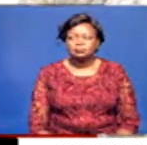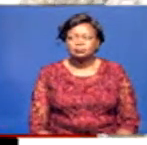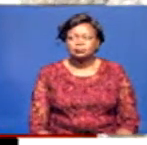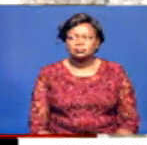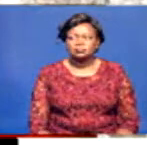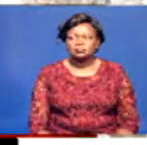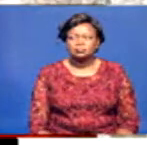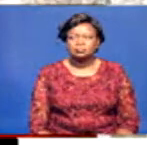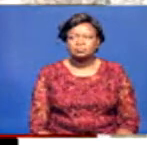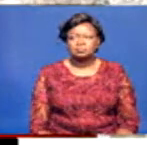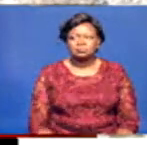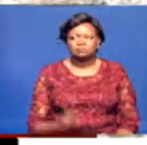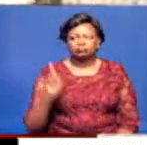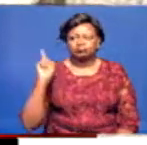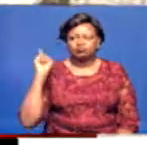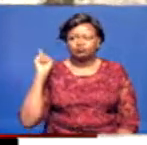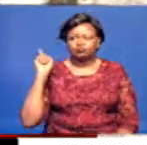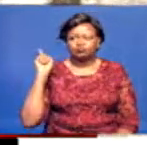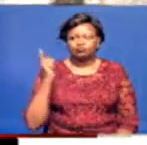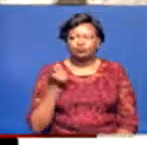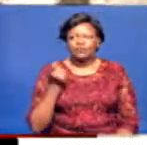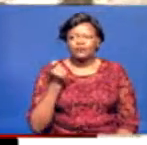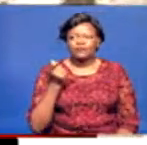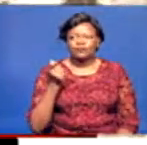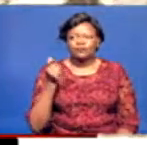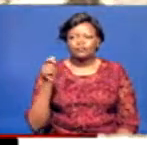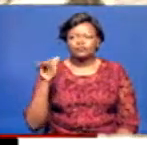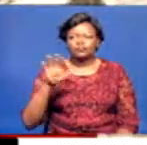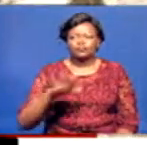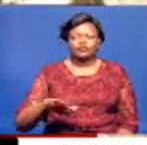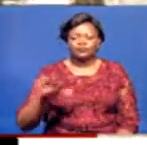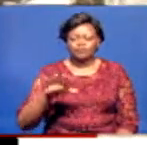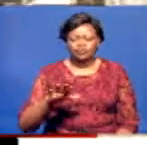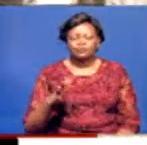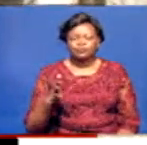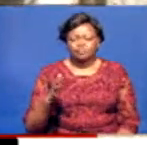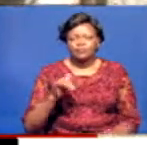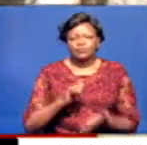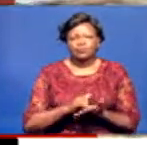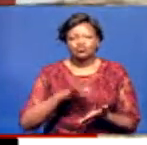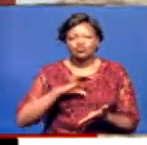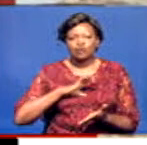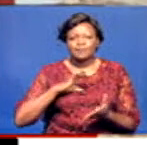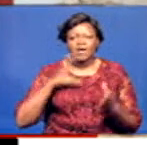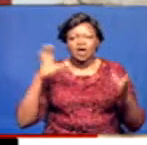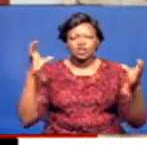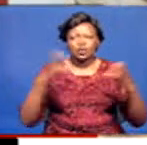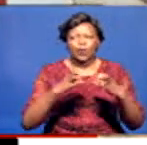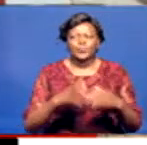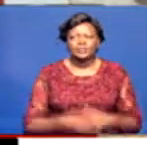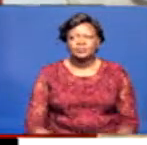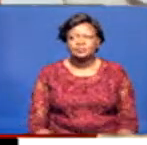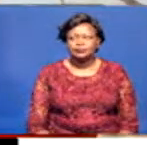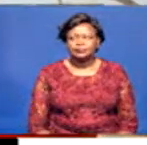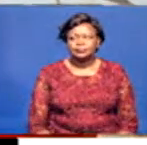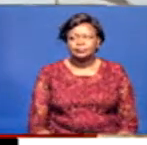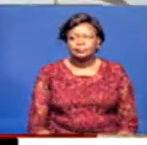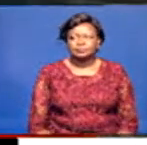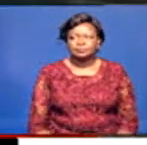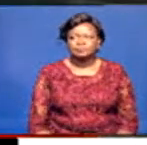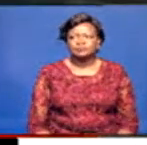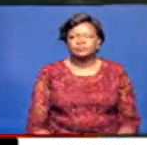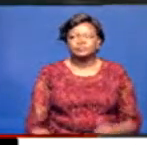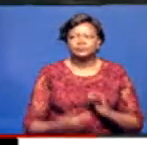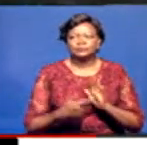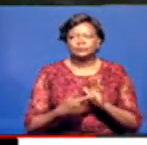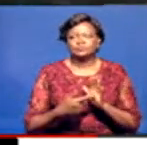Elngwesi is among the few rhino sanctuaries in the country owned by the community. The Laik Paik Maasai community